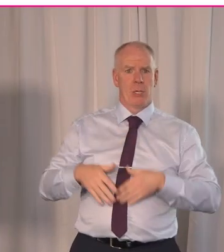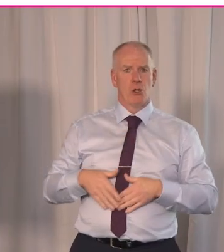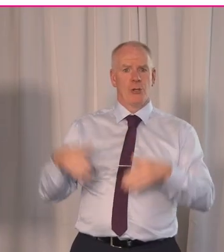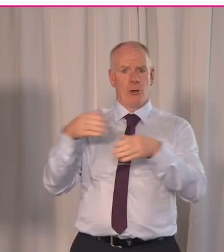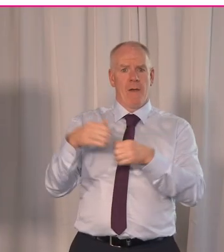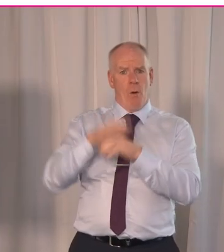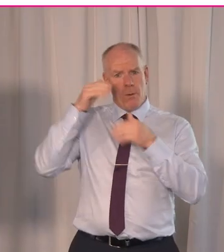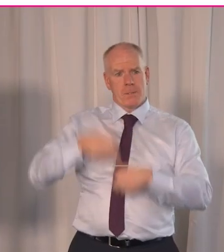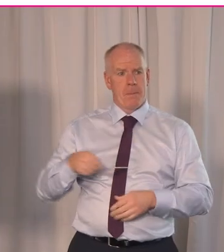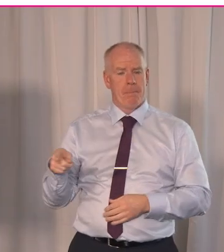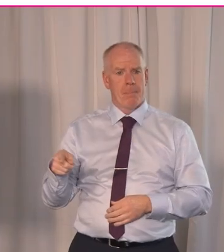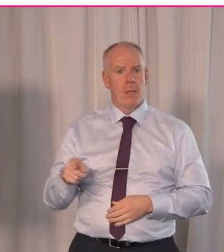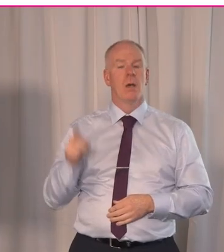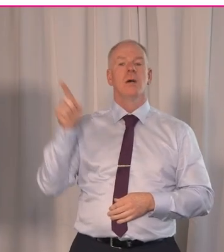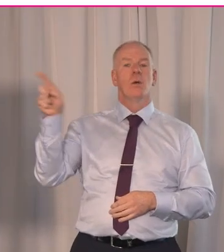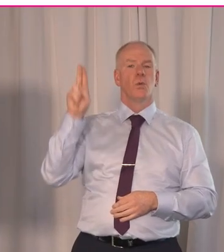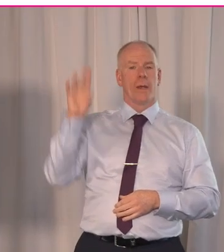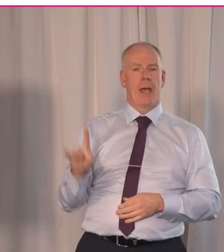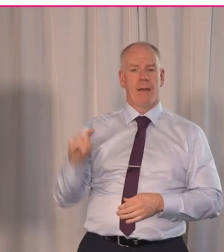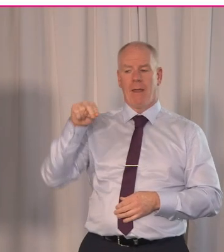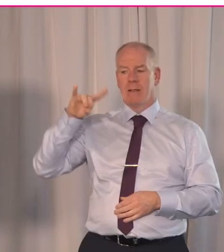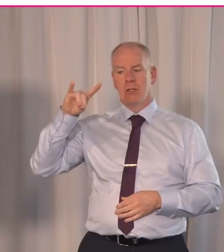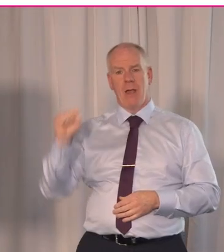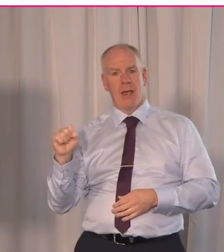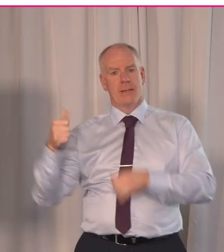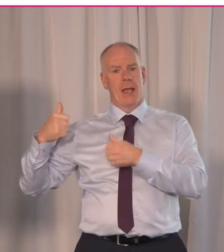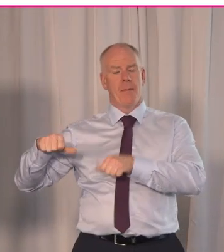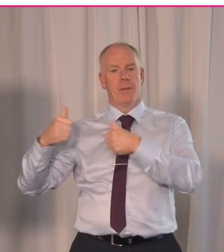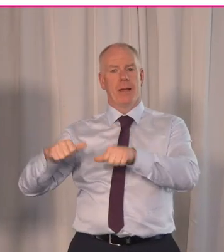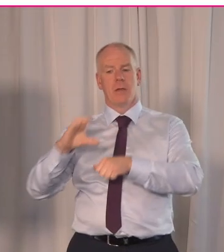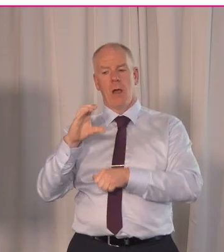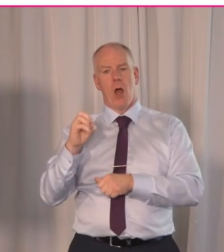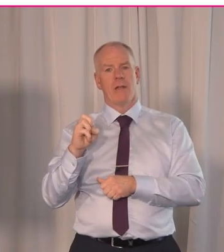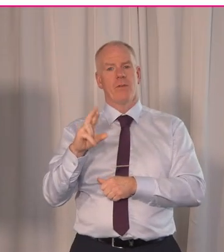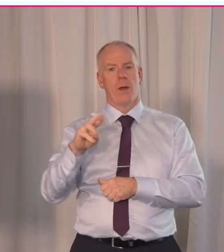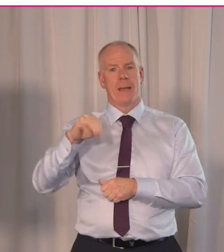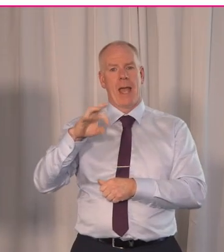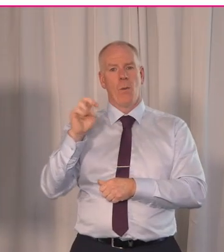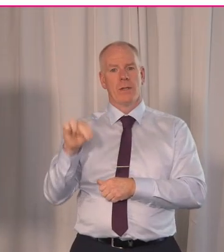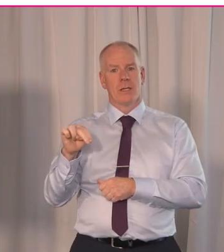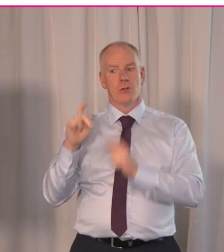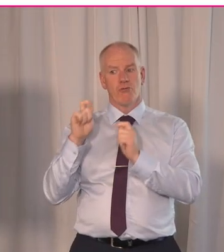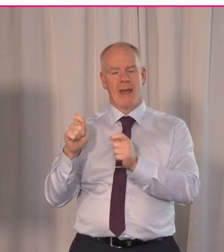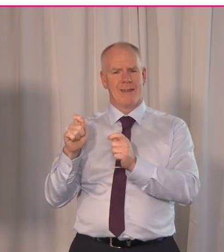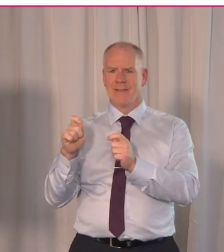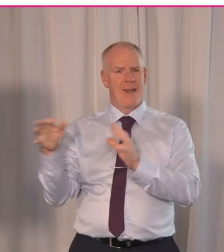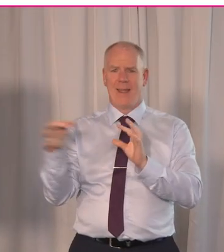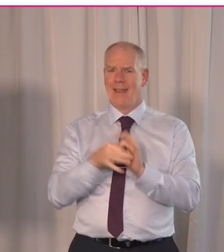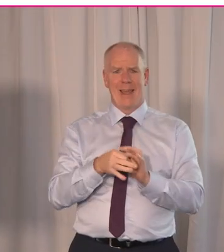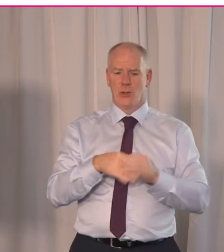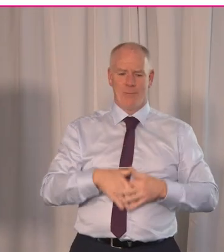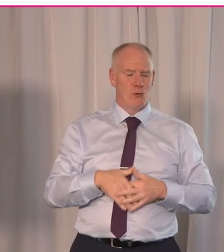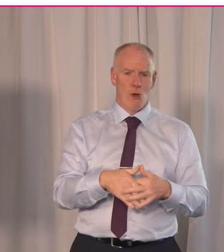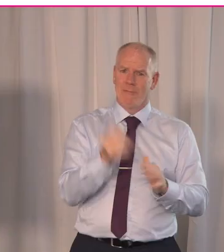care. And in the UK, the NHS has implemented the Oliver McGowan training, but that is not relatable to